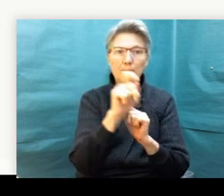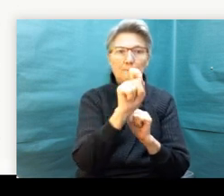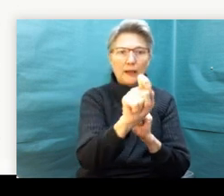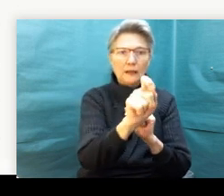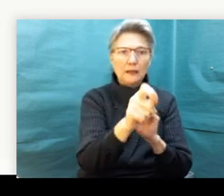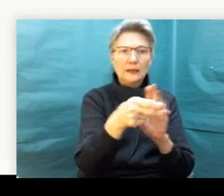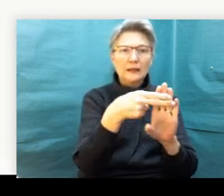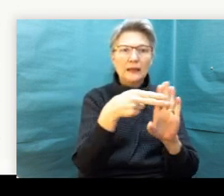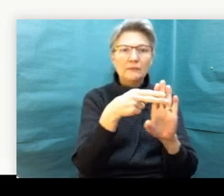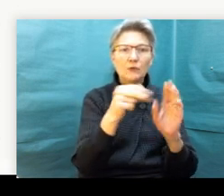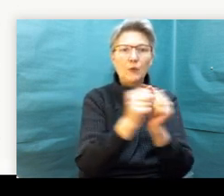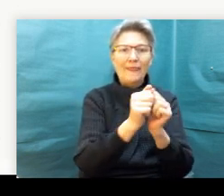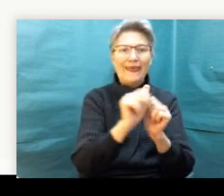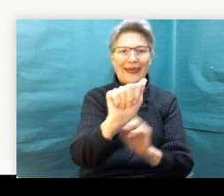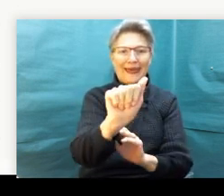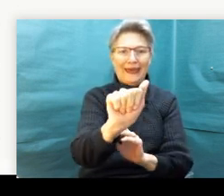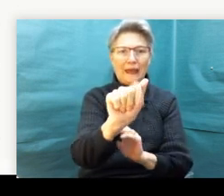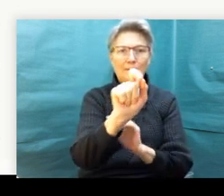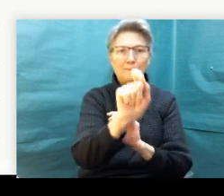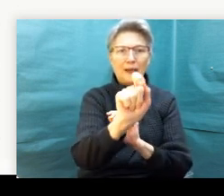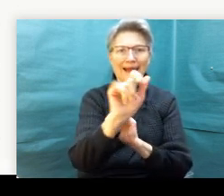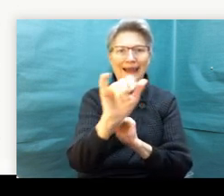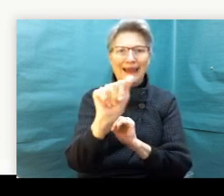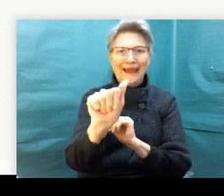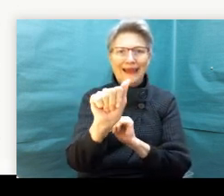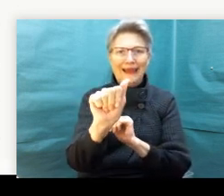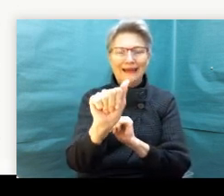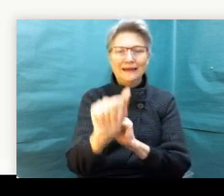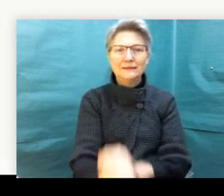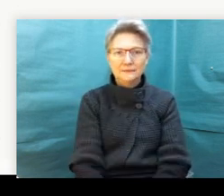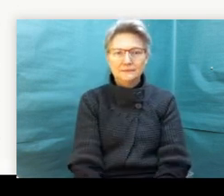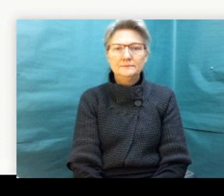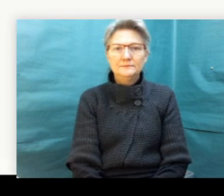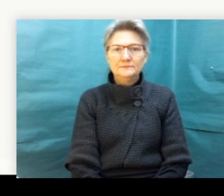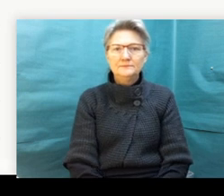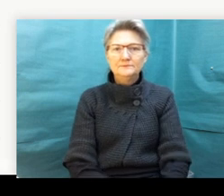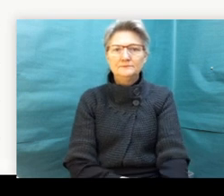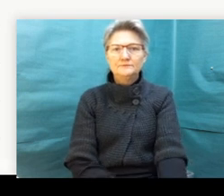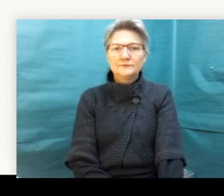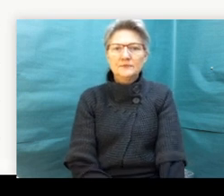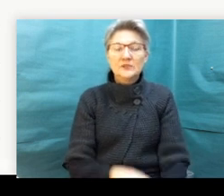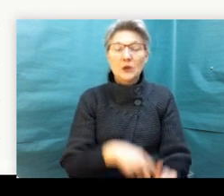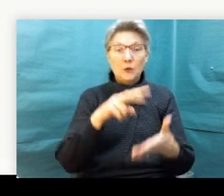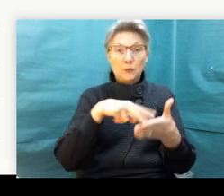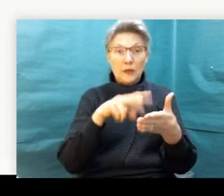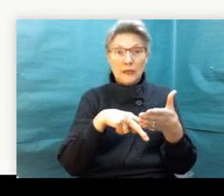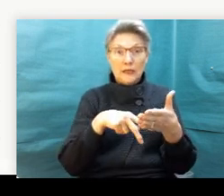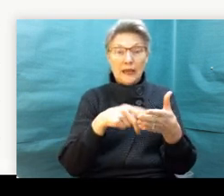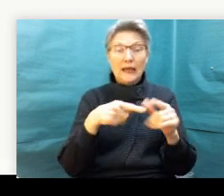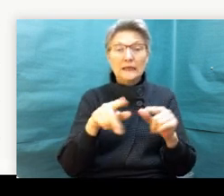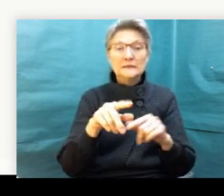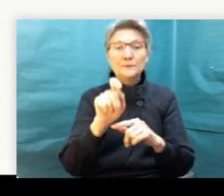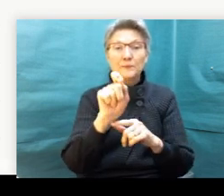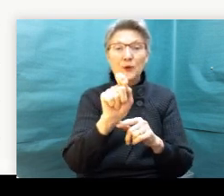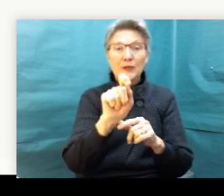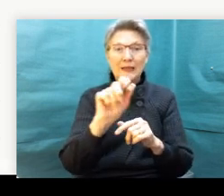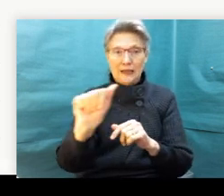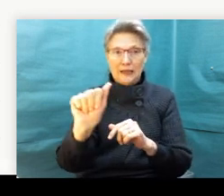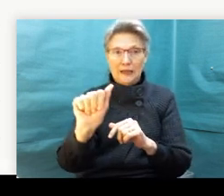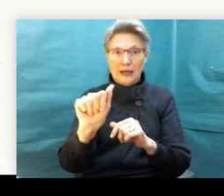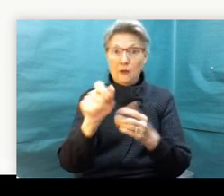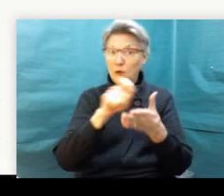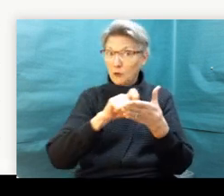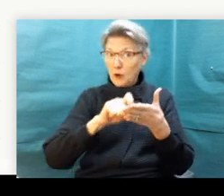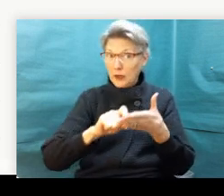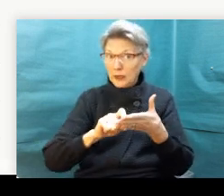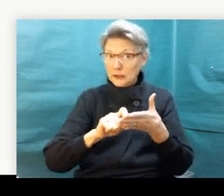with A, okay? So that means it's called point A. So I would read it as point A. I would write